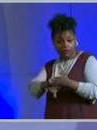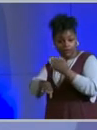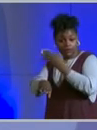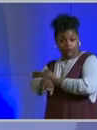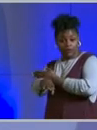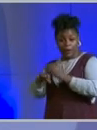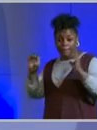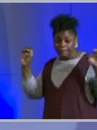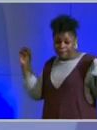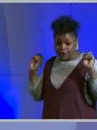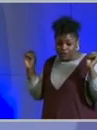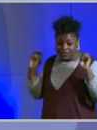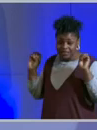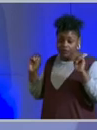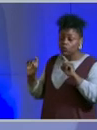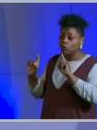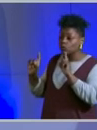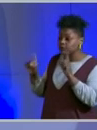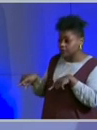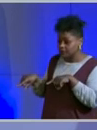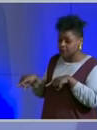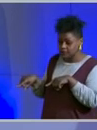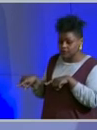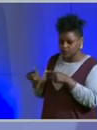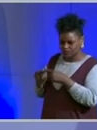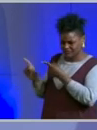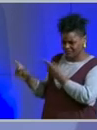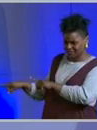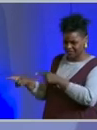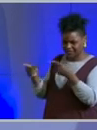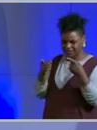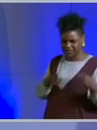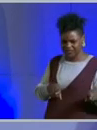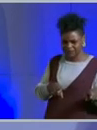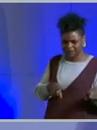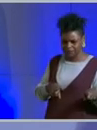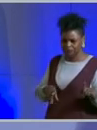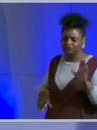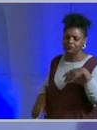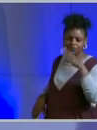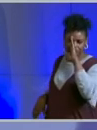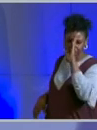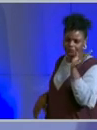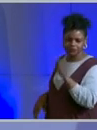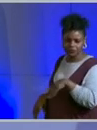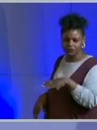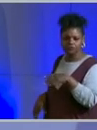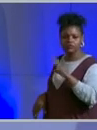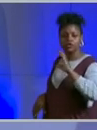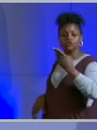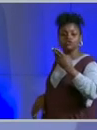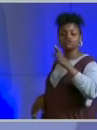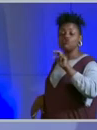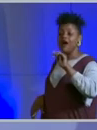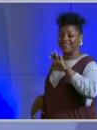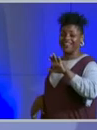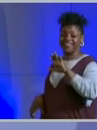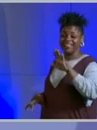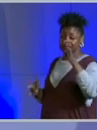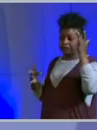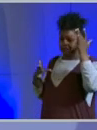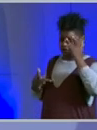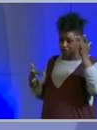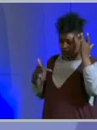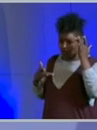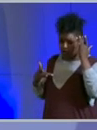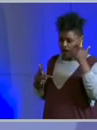emergency response to incidents. But we know when it comes to chronic illness, we have a lot of work to do. And